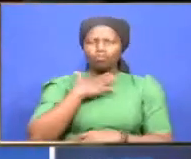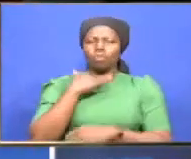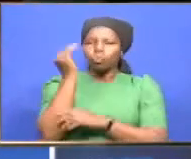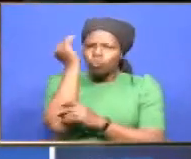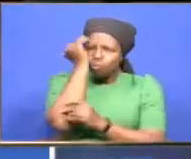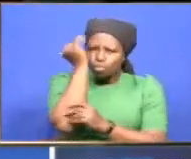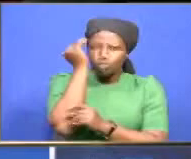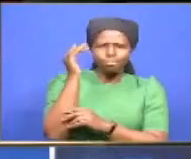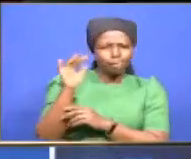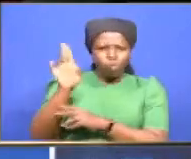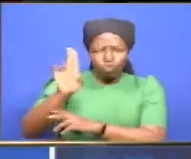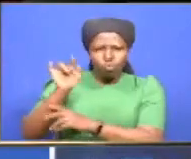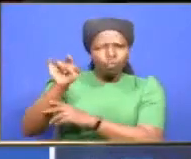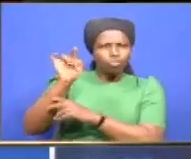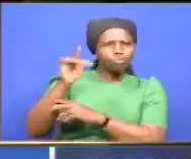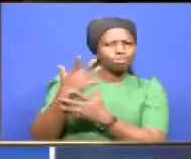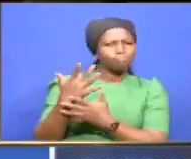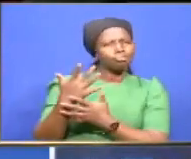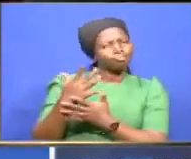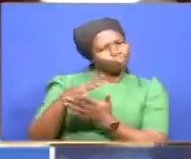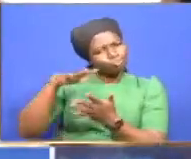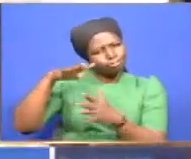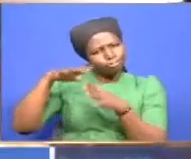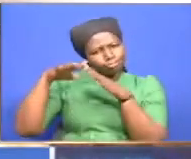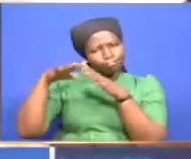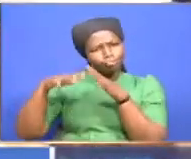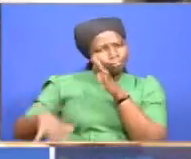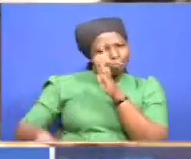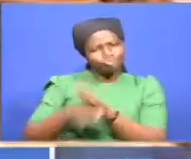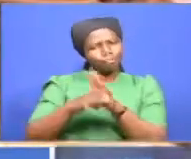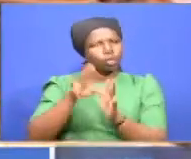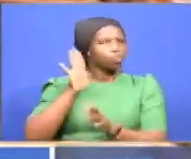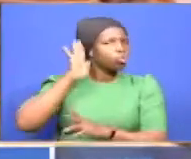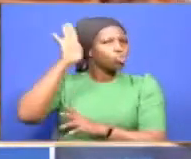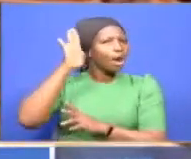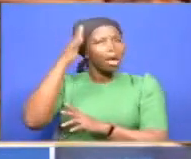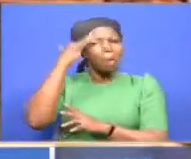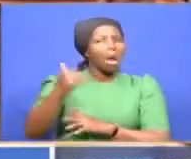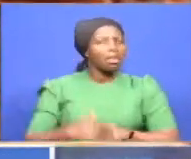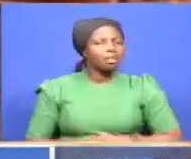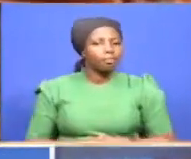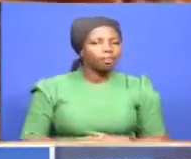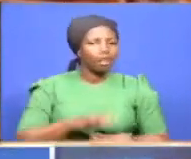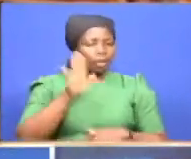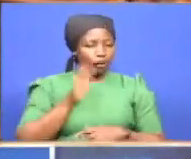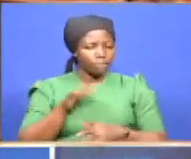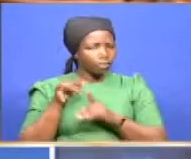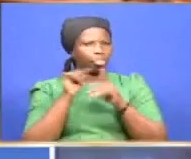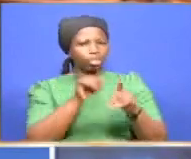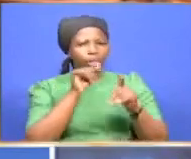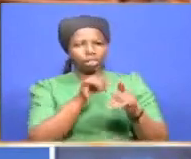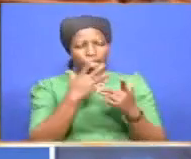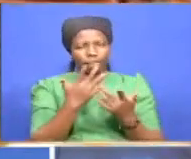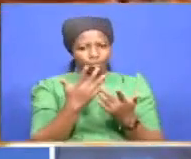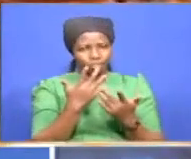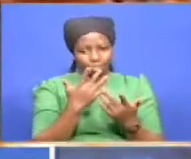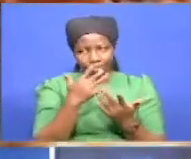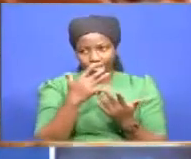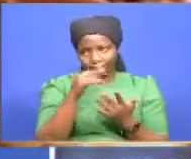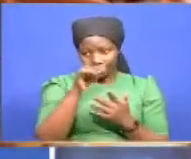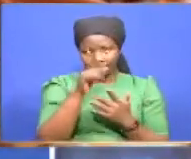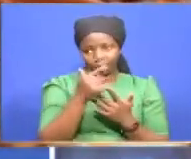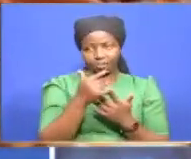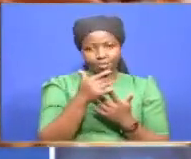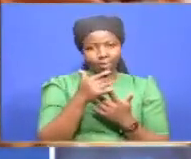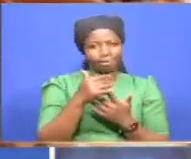gani ulichukua majority leader kwa Duale. The women have accused the Jubilee Party of betraying the Garissa Township lawmaker despite